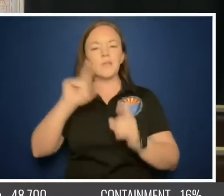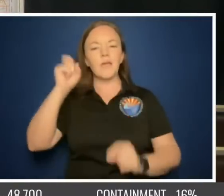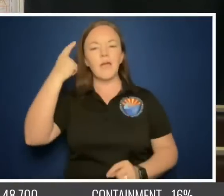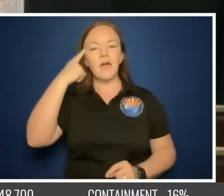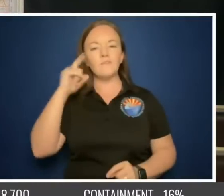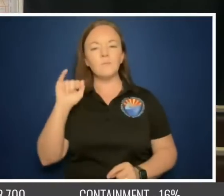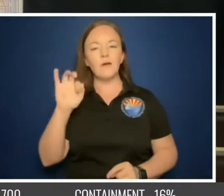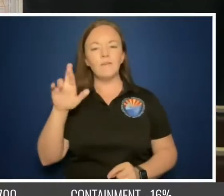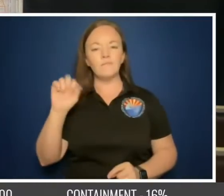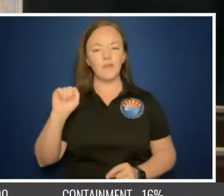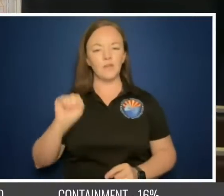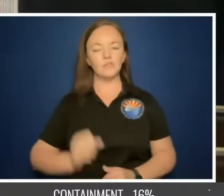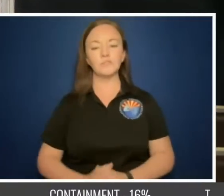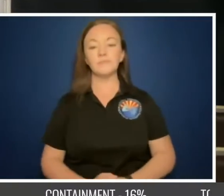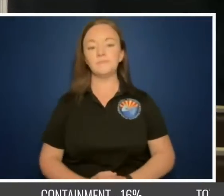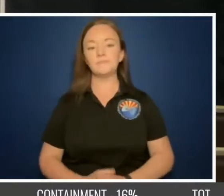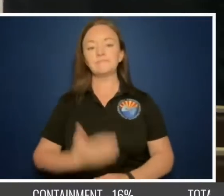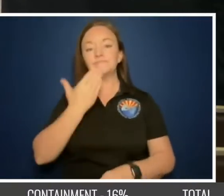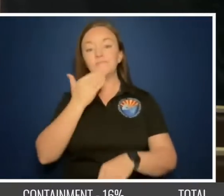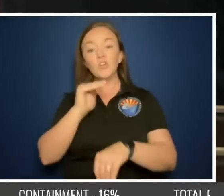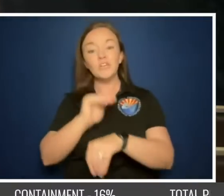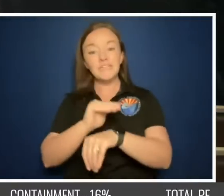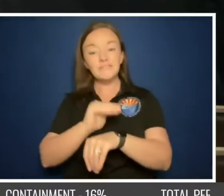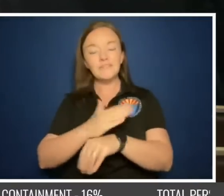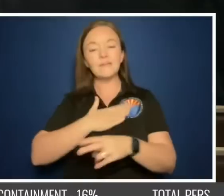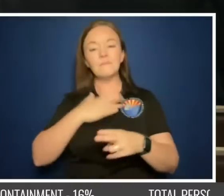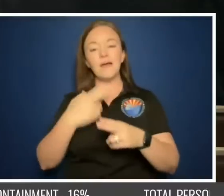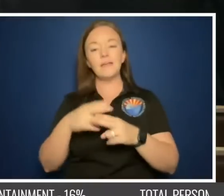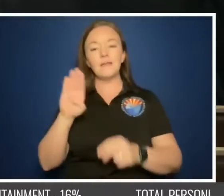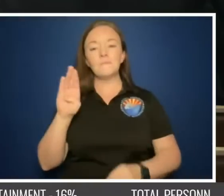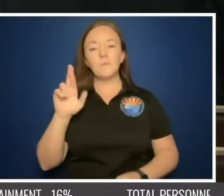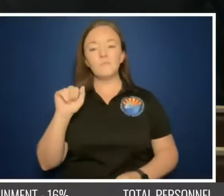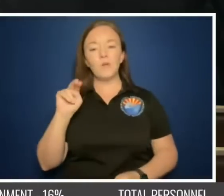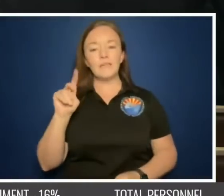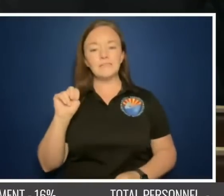Thank you and good evening. My name is Brandon Sanders.